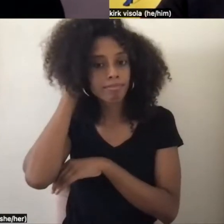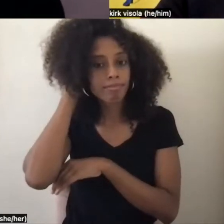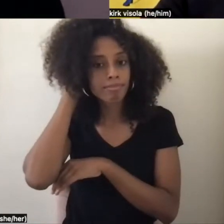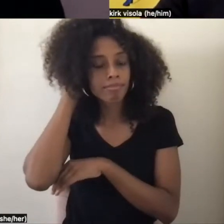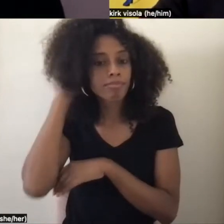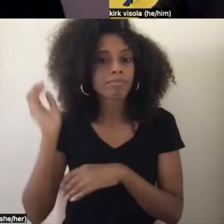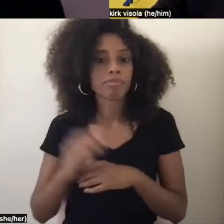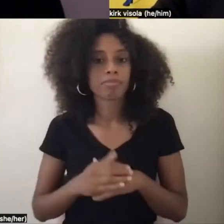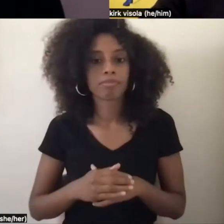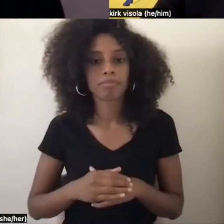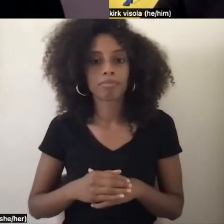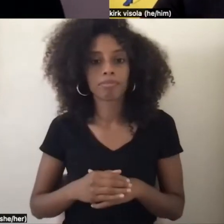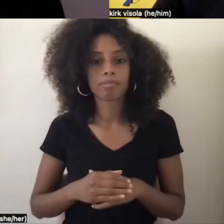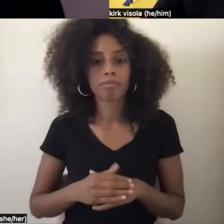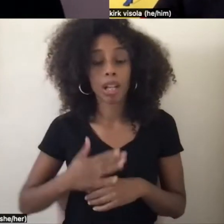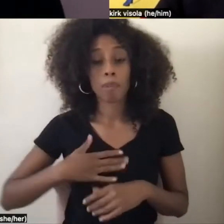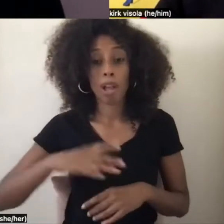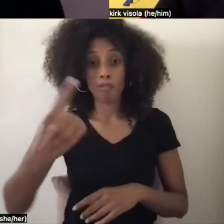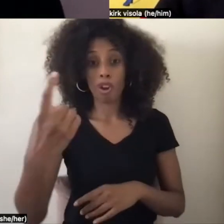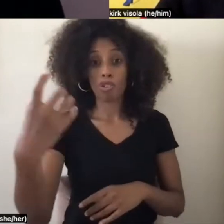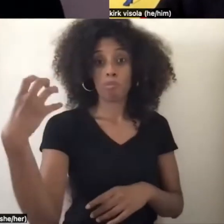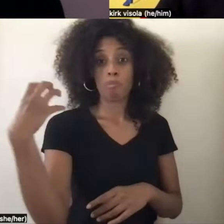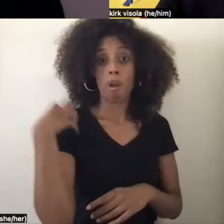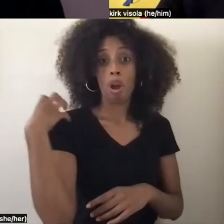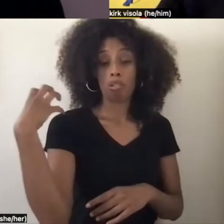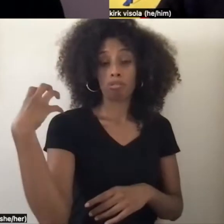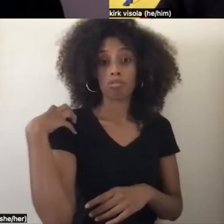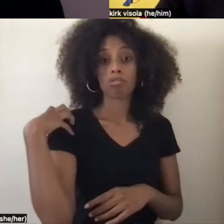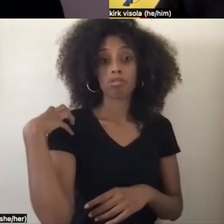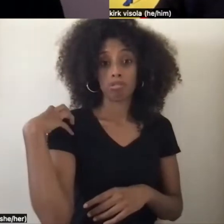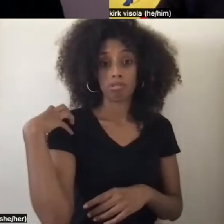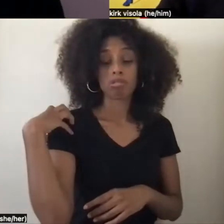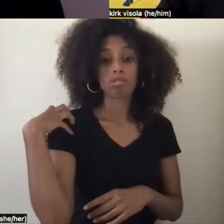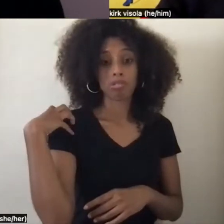first boss supervisor. And it is,